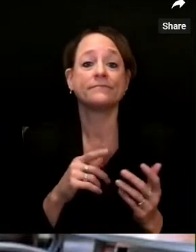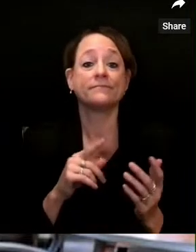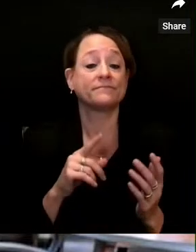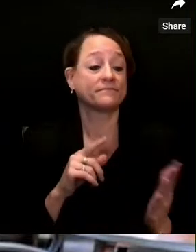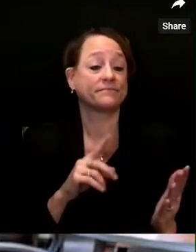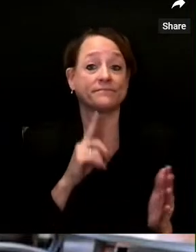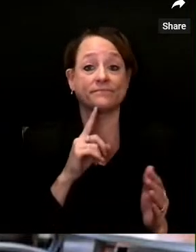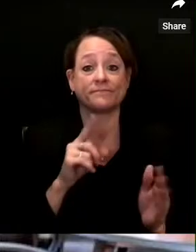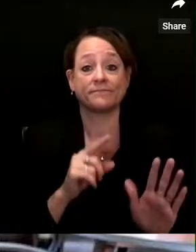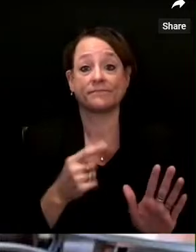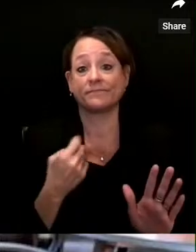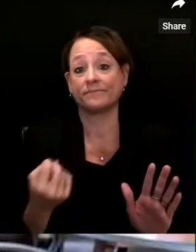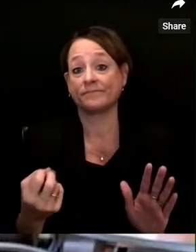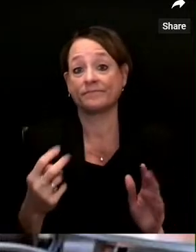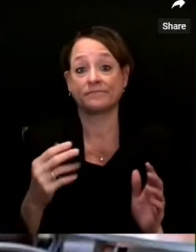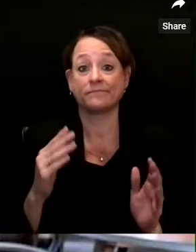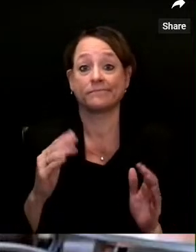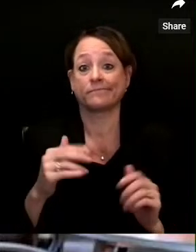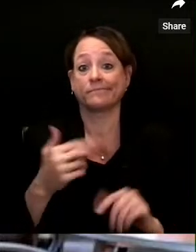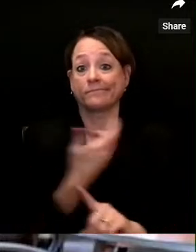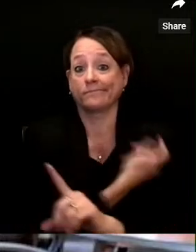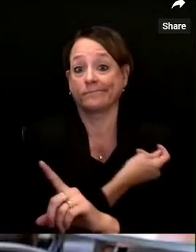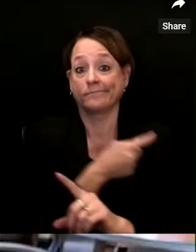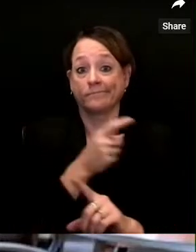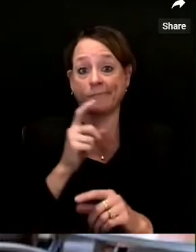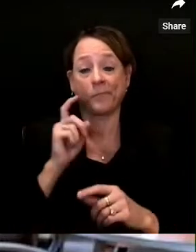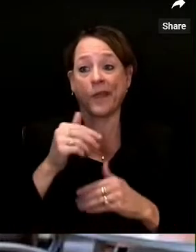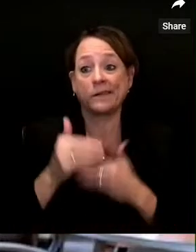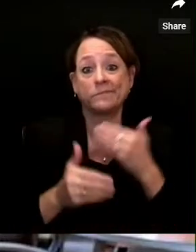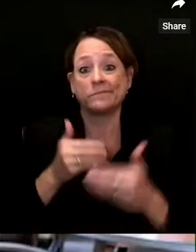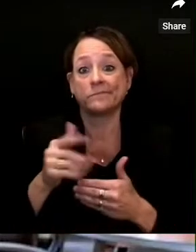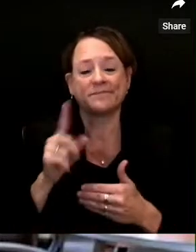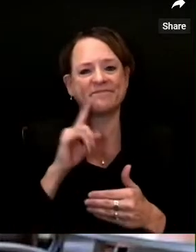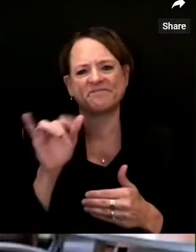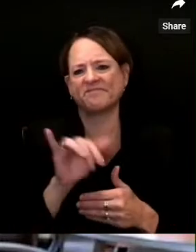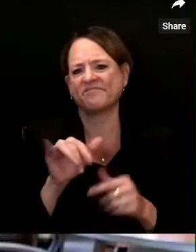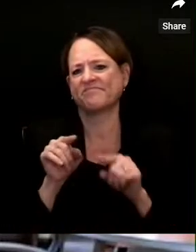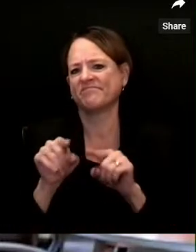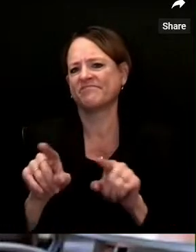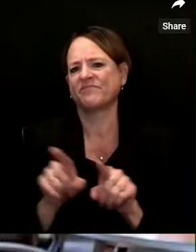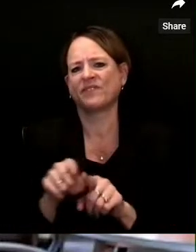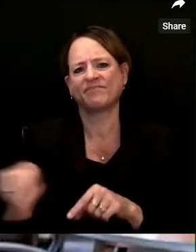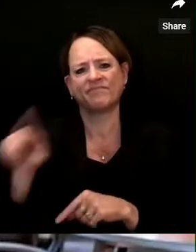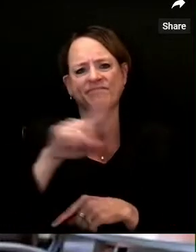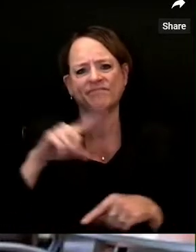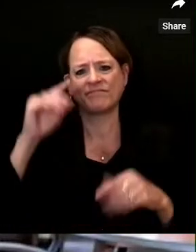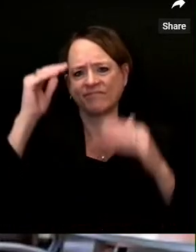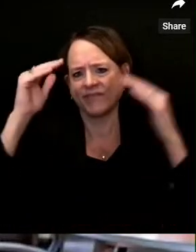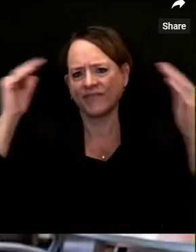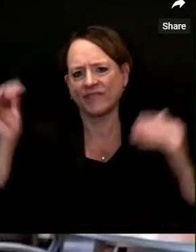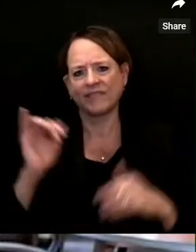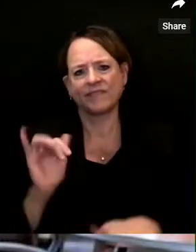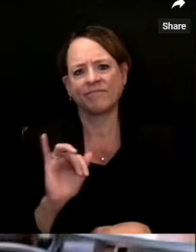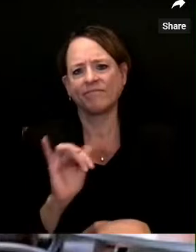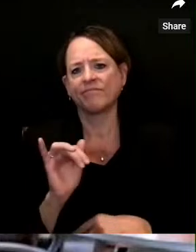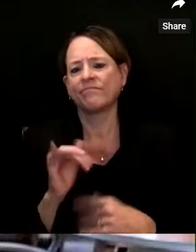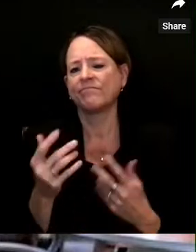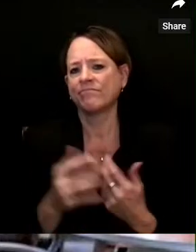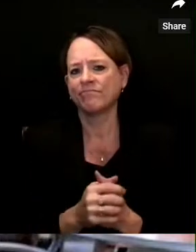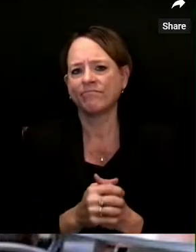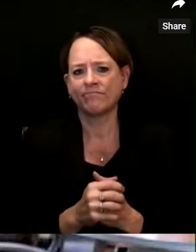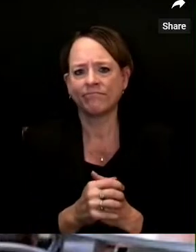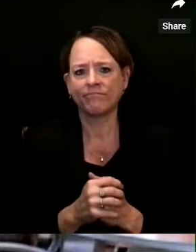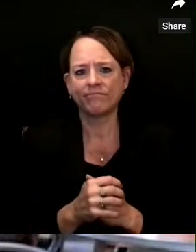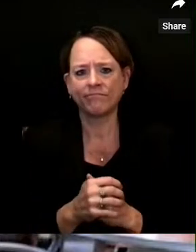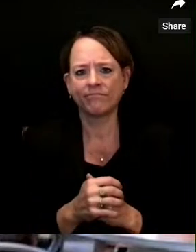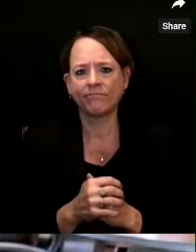up with us as vaccinators. That gives them the ability then to order vaccine. We have the distribution channels all worked